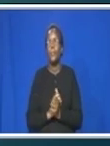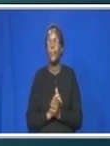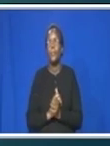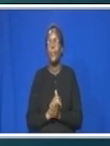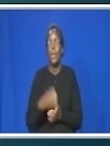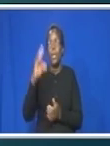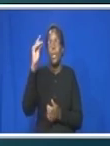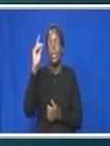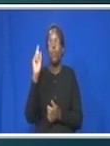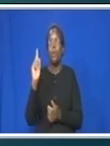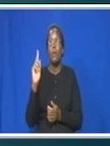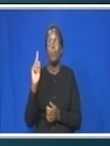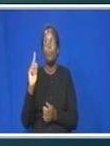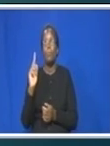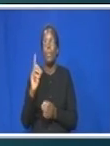D1,